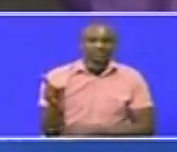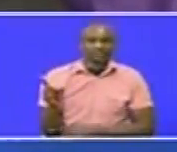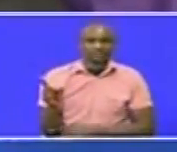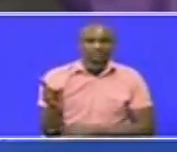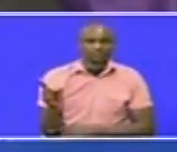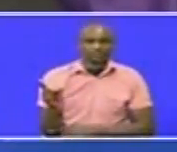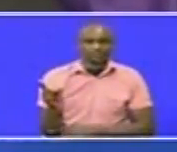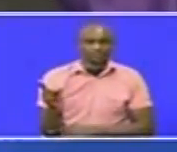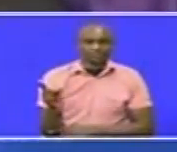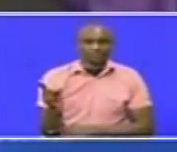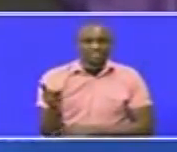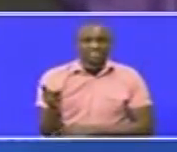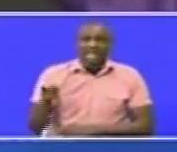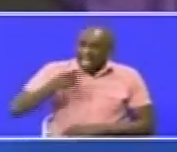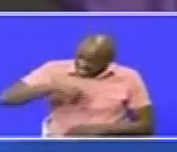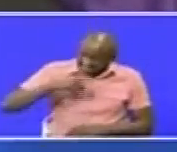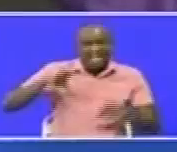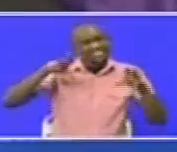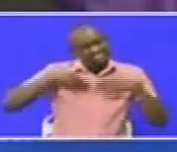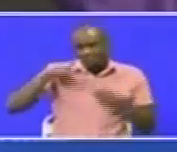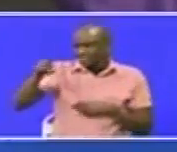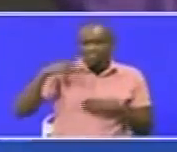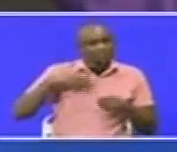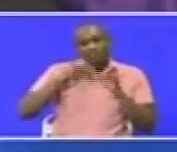We simply have no room for ethics.